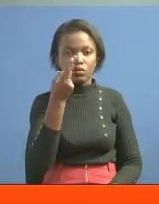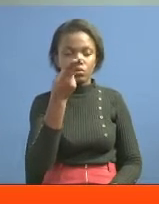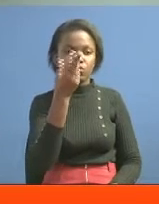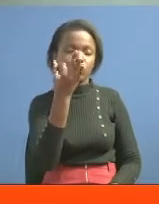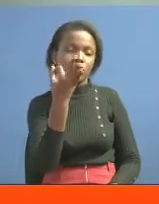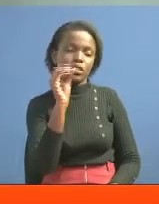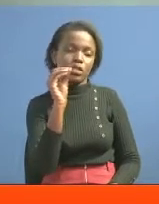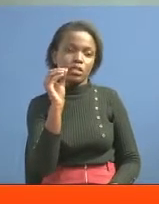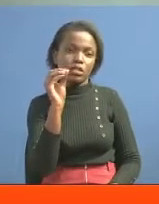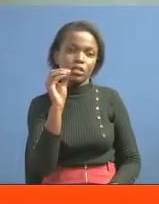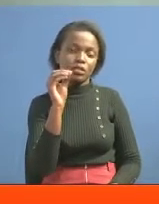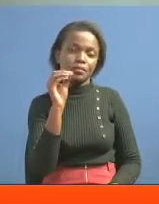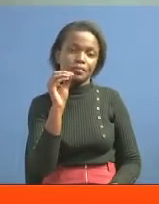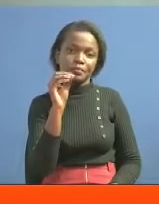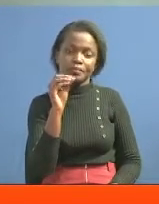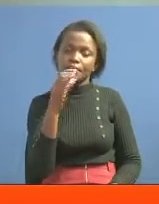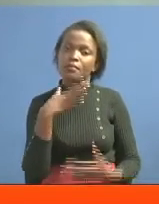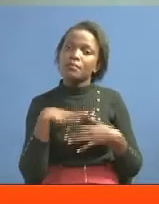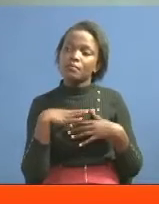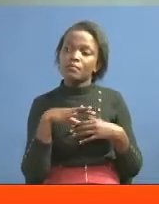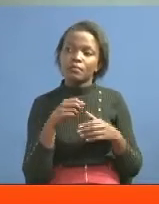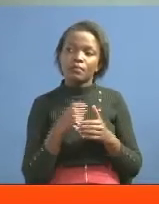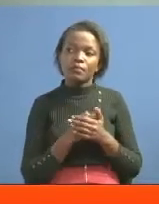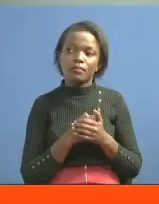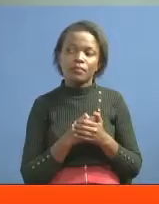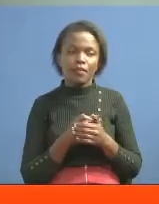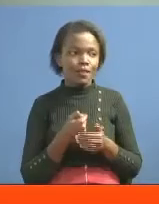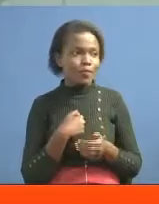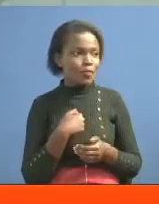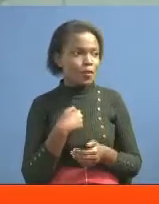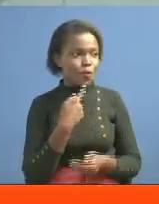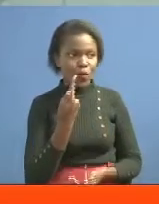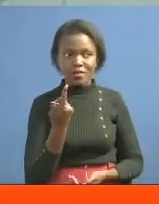and counting are continuing to sign this petition. What do you? I